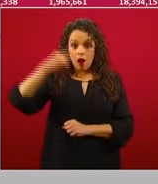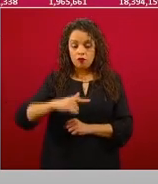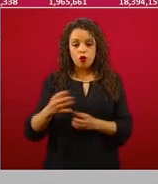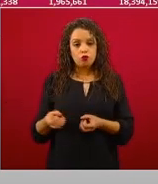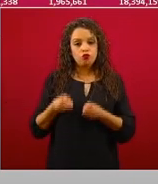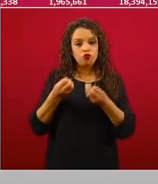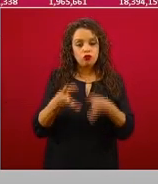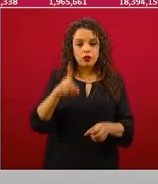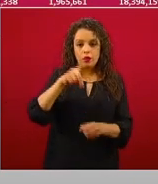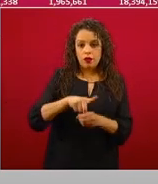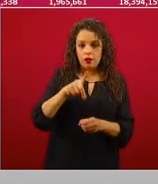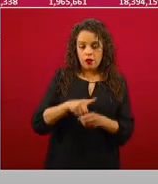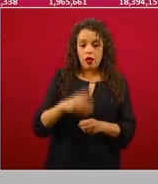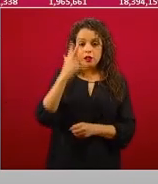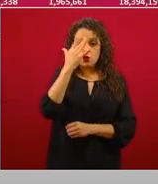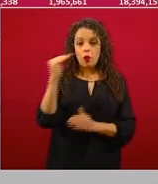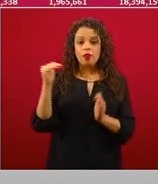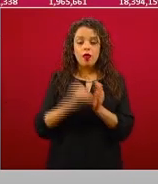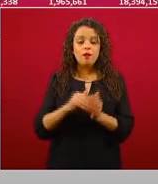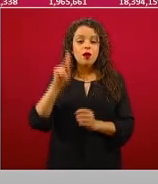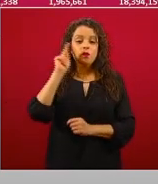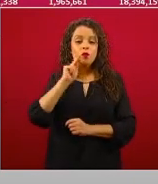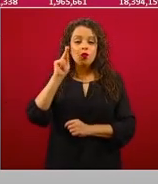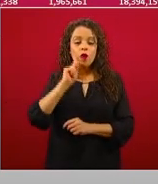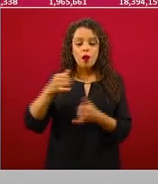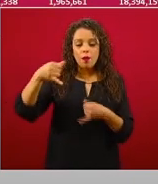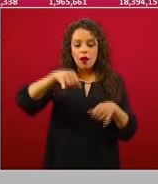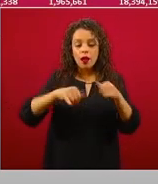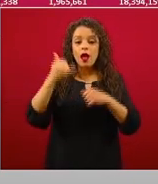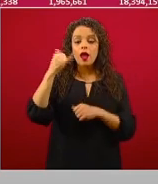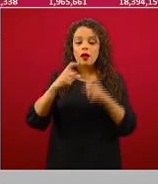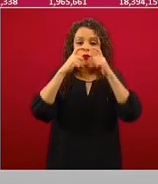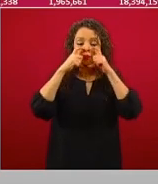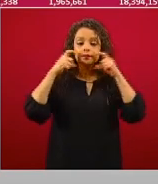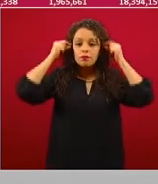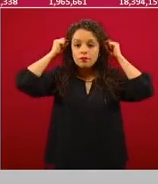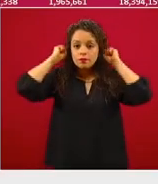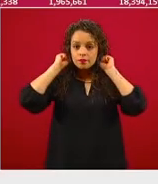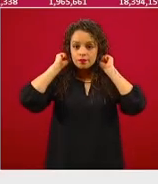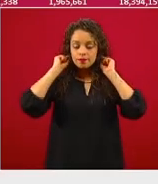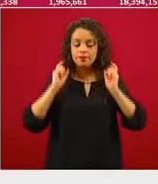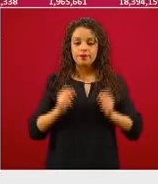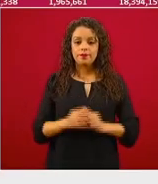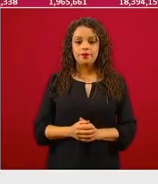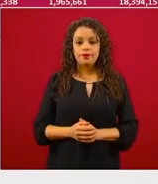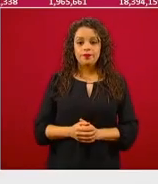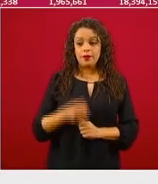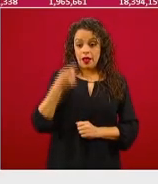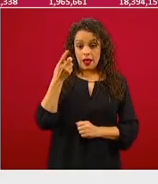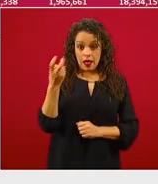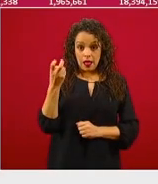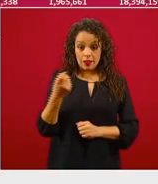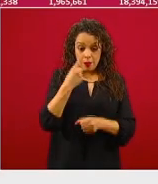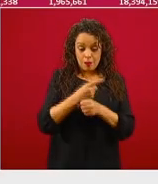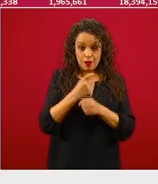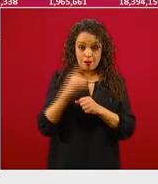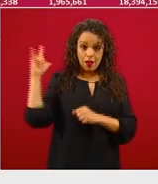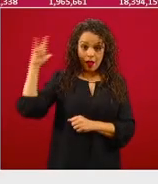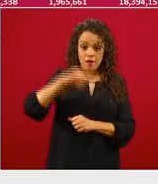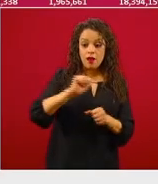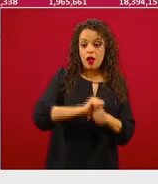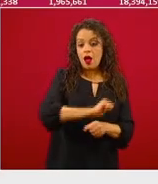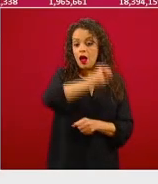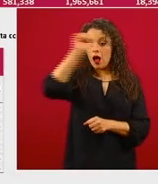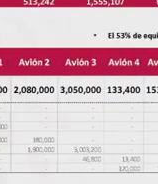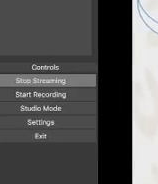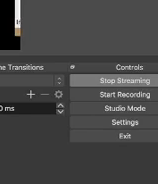airplane came, it had 50,000 tests, and it also had face masks. And if we look from the first flight